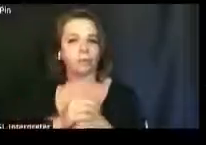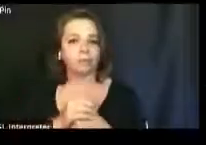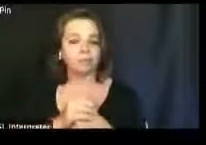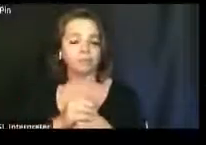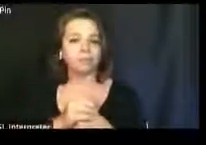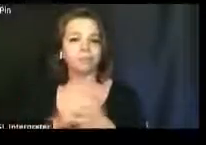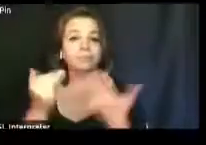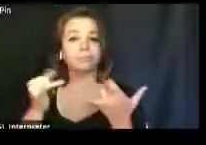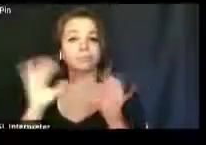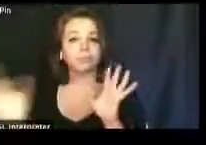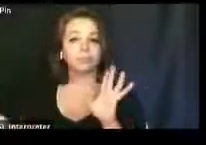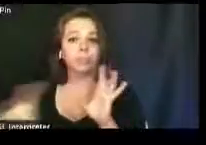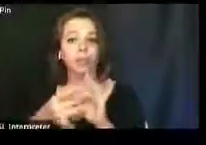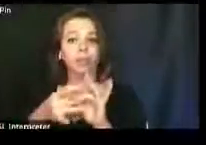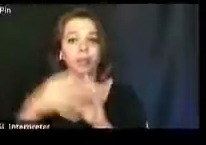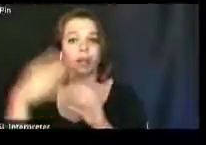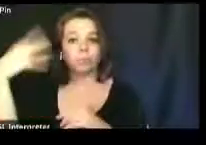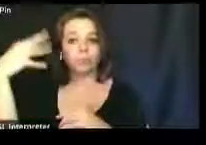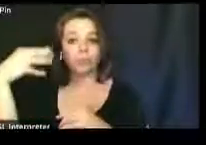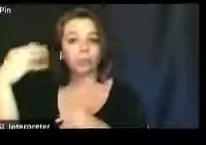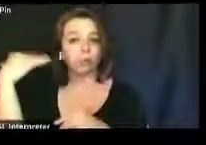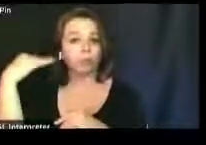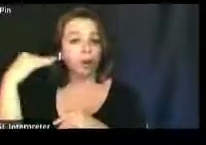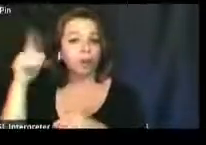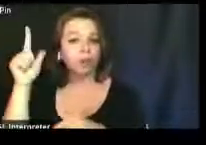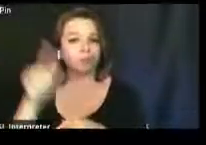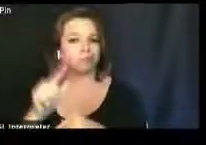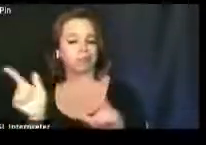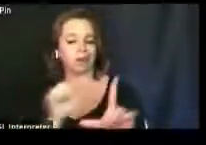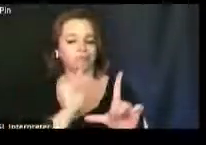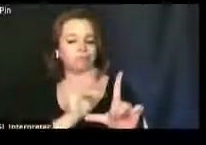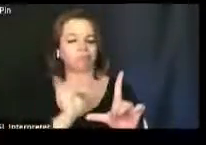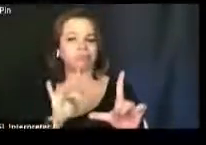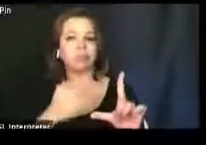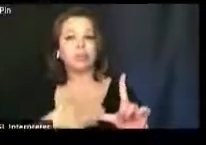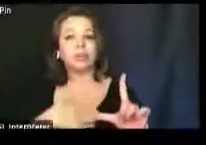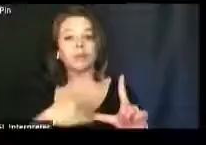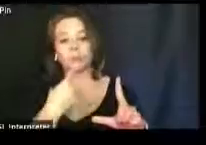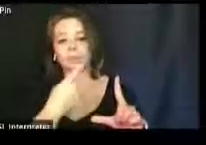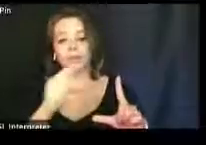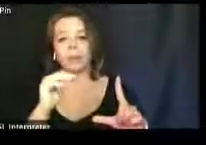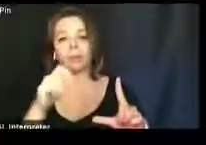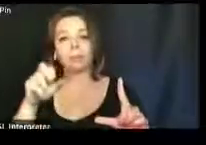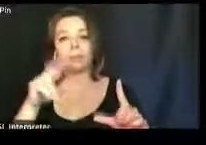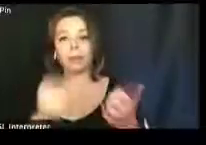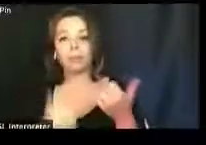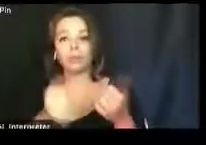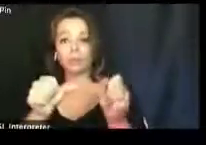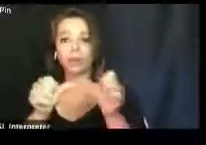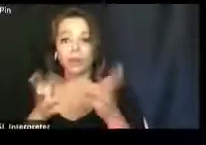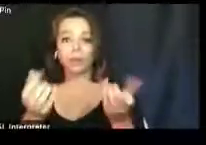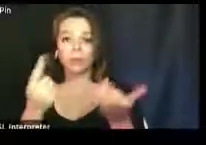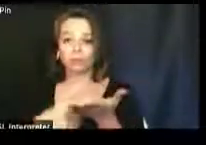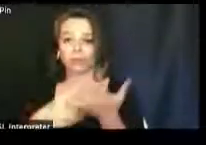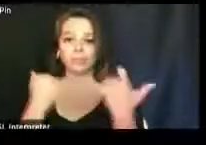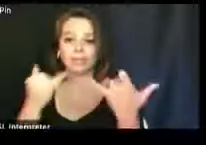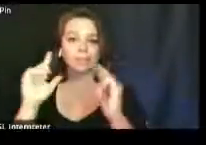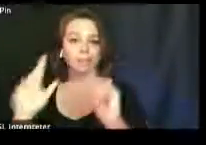enable your audio and video in the lower left corner of your screen. If you'll please remind the mapper of what area you would like to discuss today, the floor is